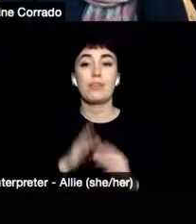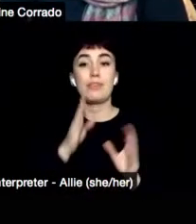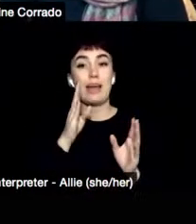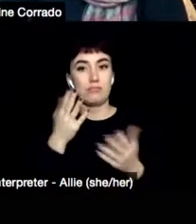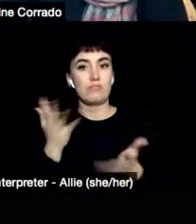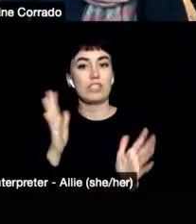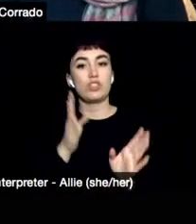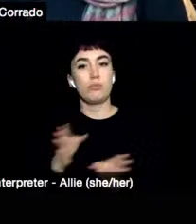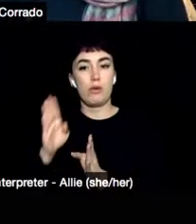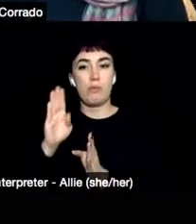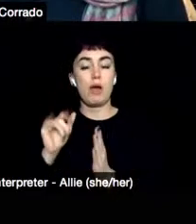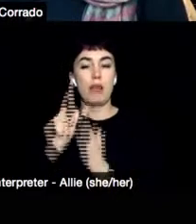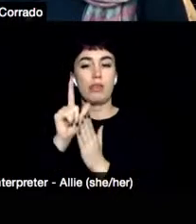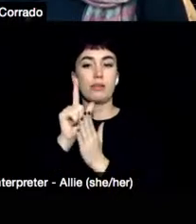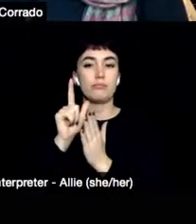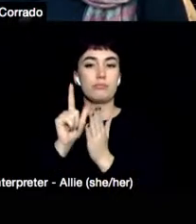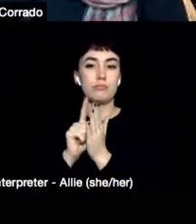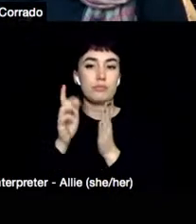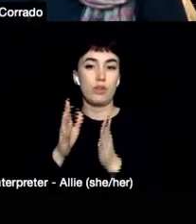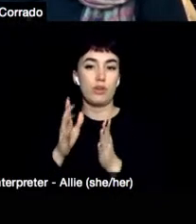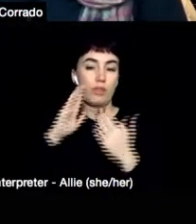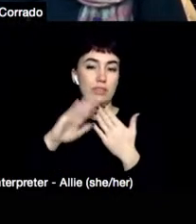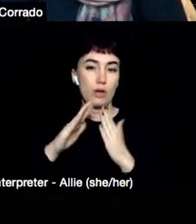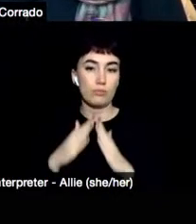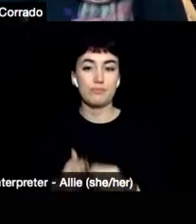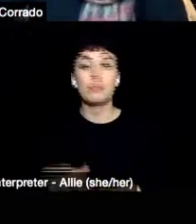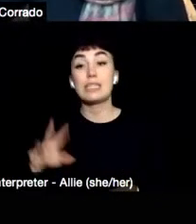town attorney. Second, Robin.